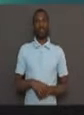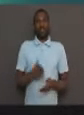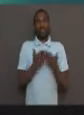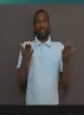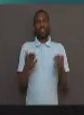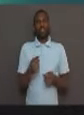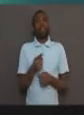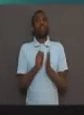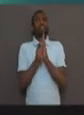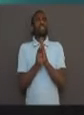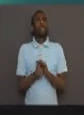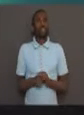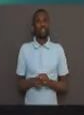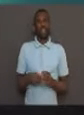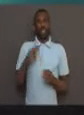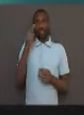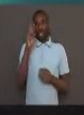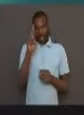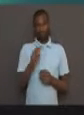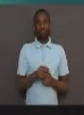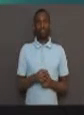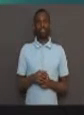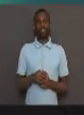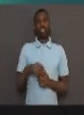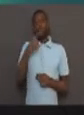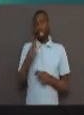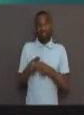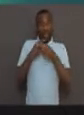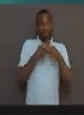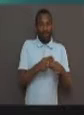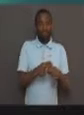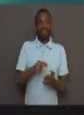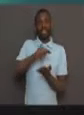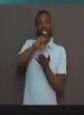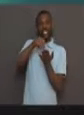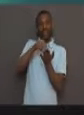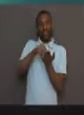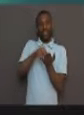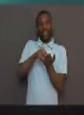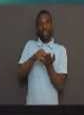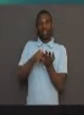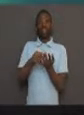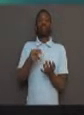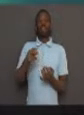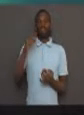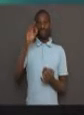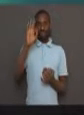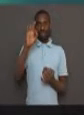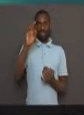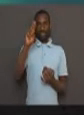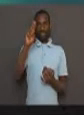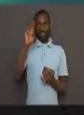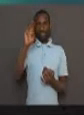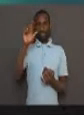Substances such as uranium are called nuclear fuels because